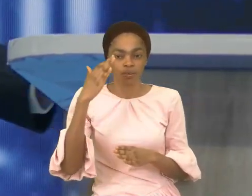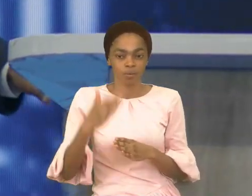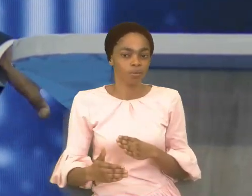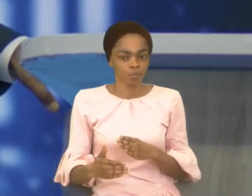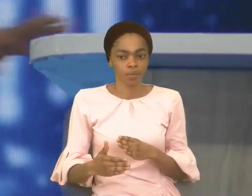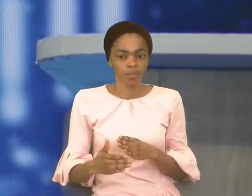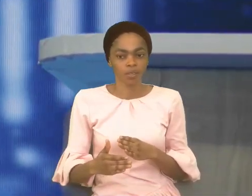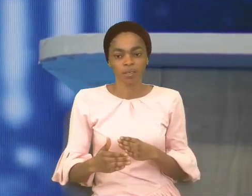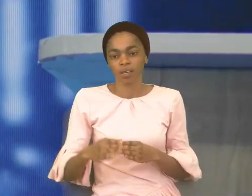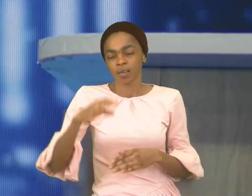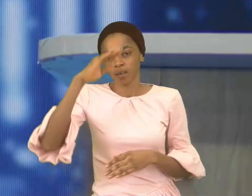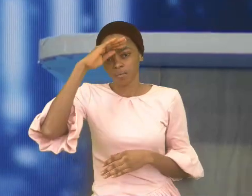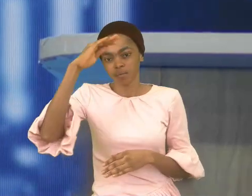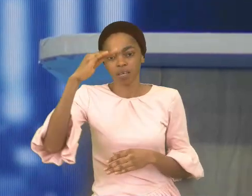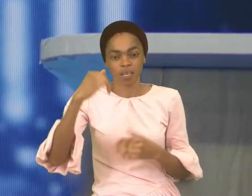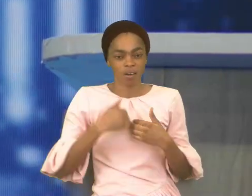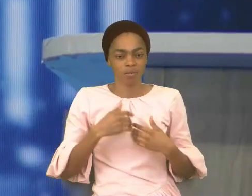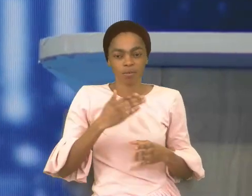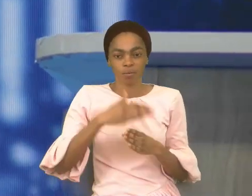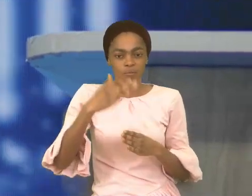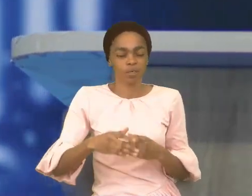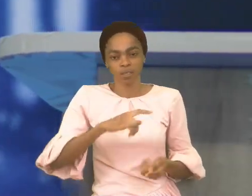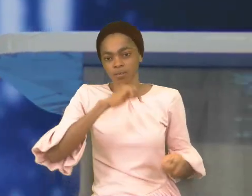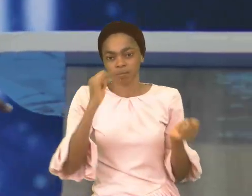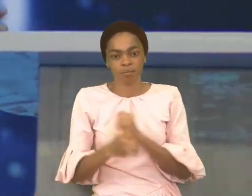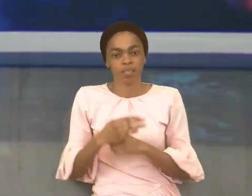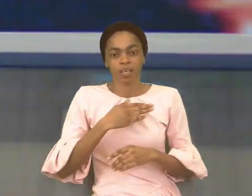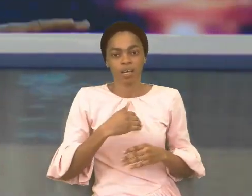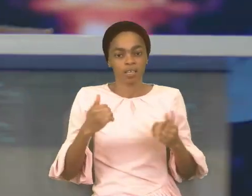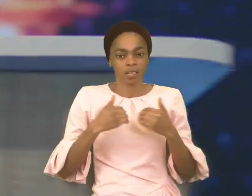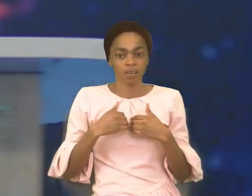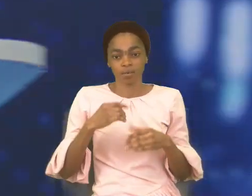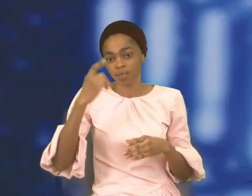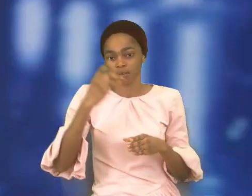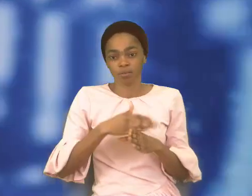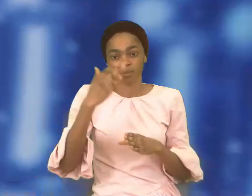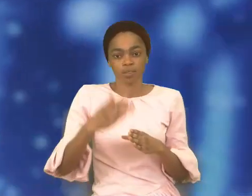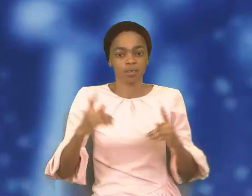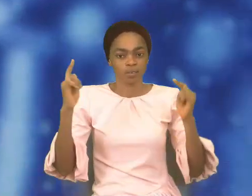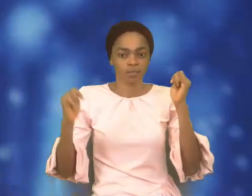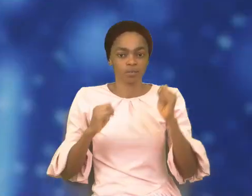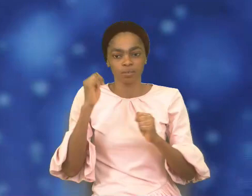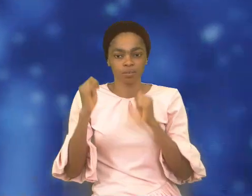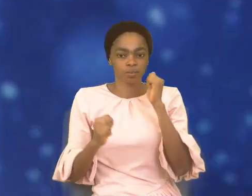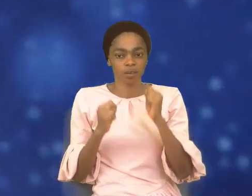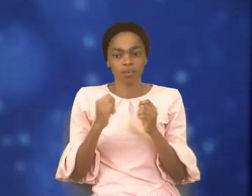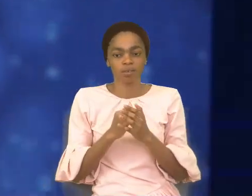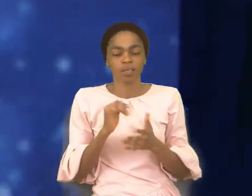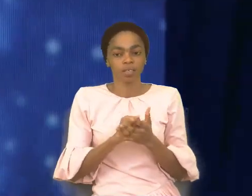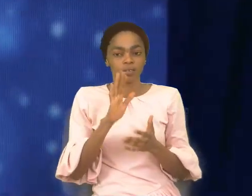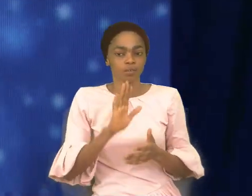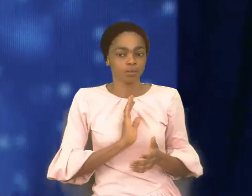total triumph, that your soul, your spirit, your heart, your life, your character,